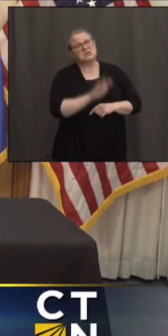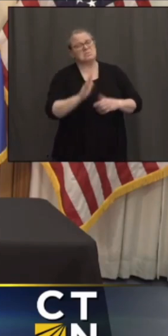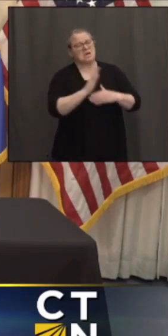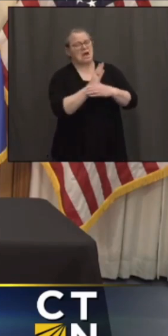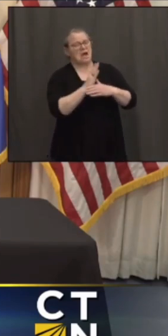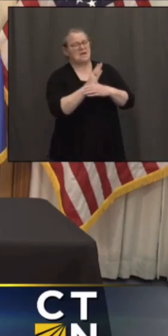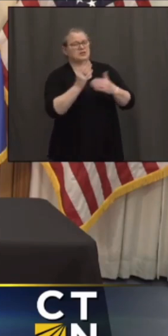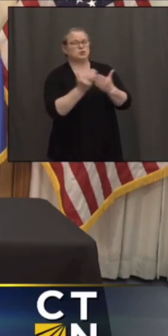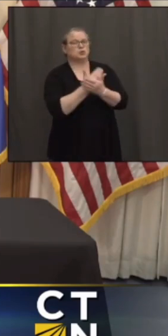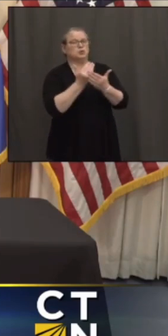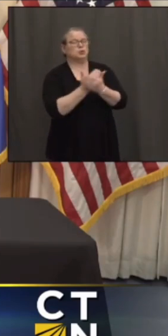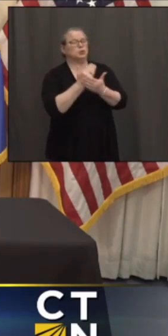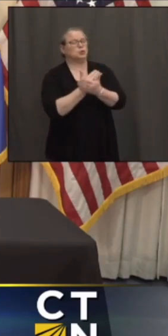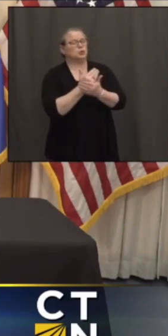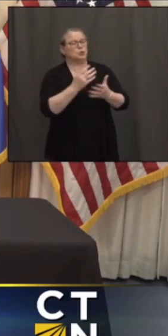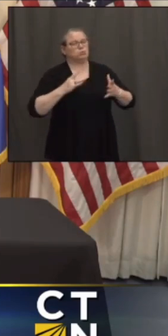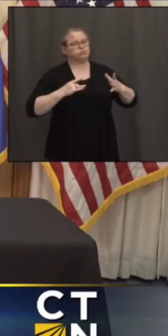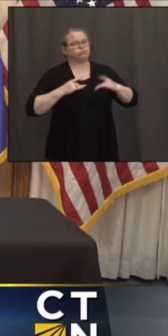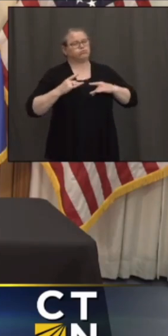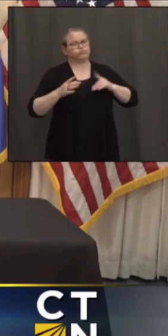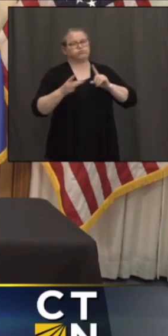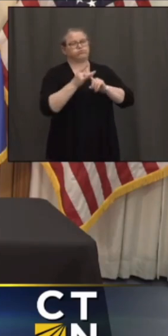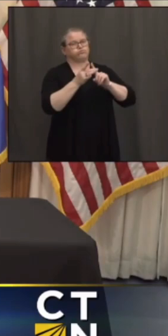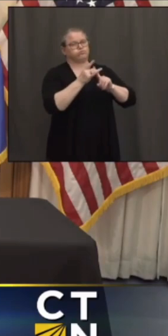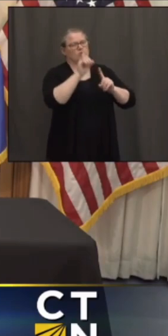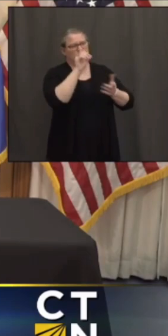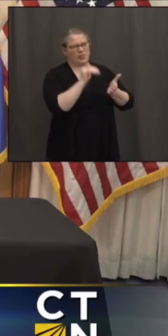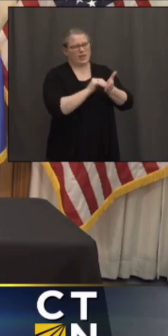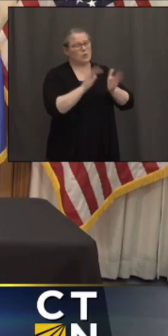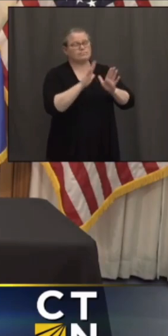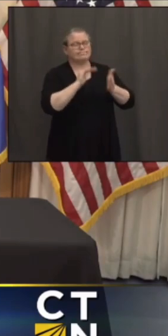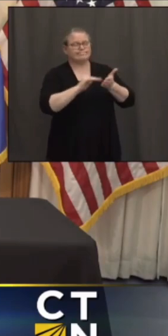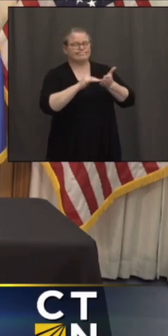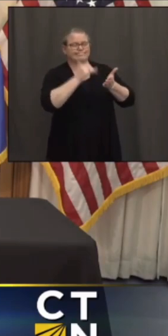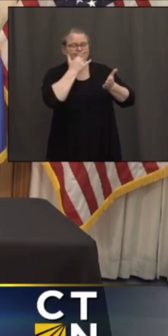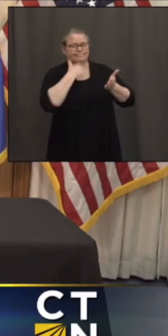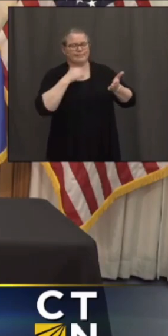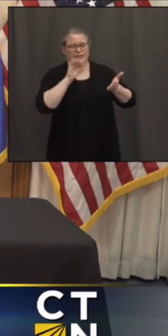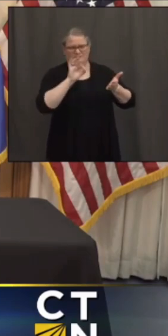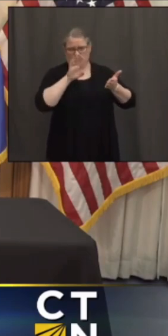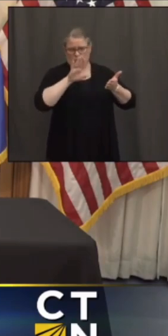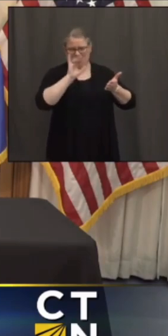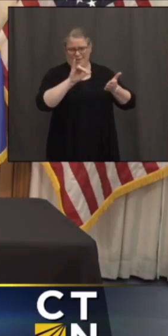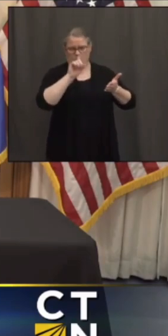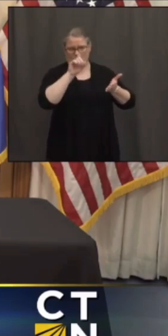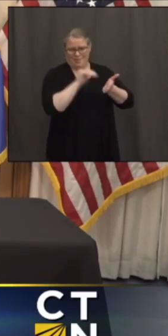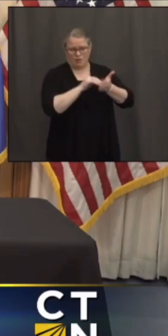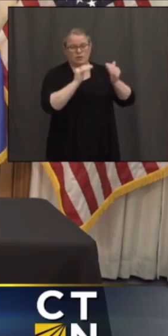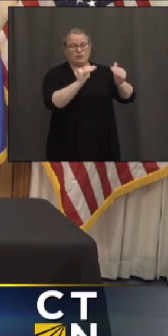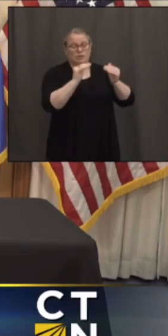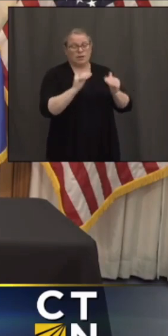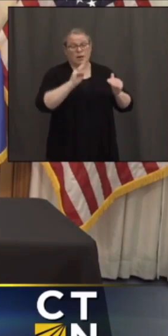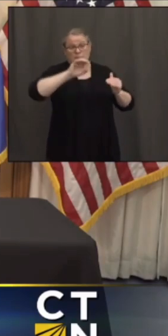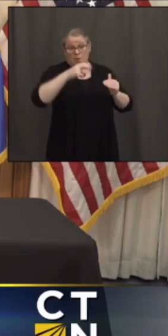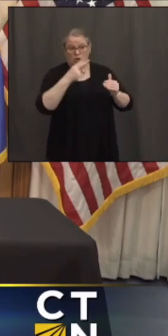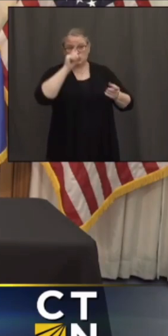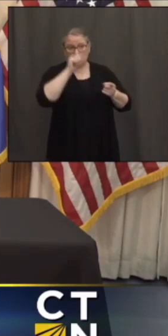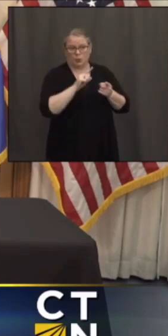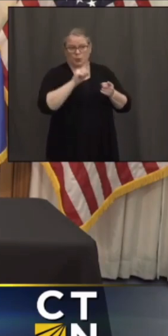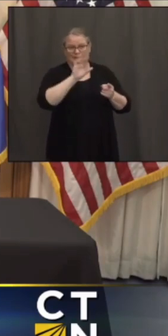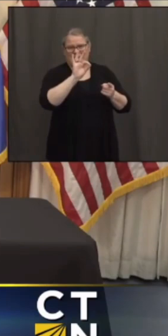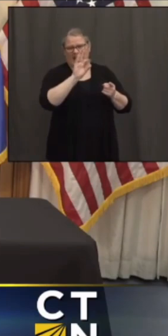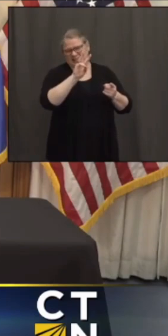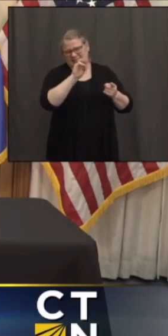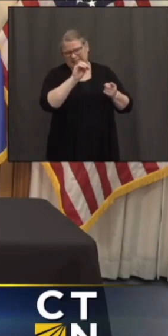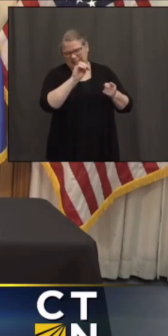average. In February, that jumped down to about 960 in March. It's up a little over 1,000